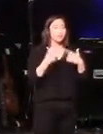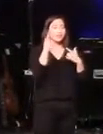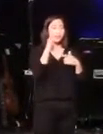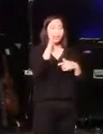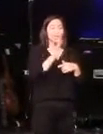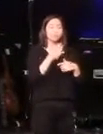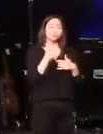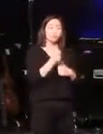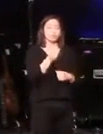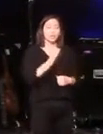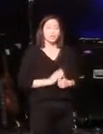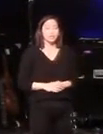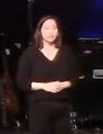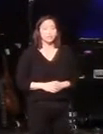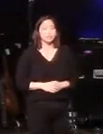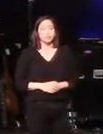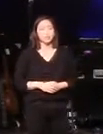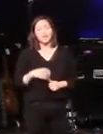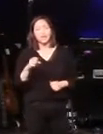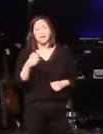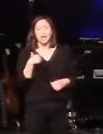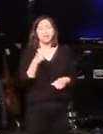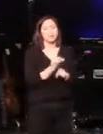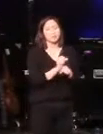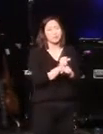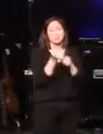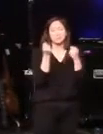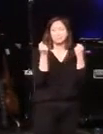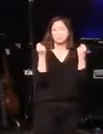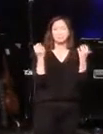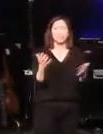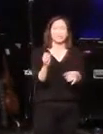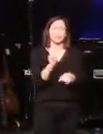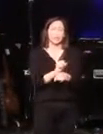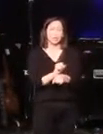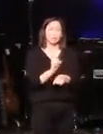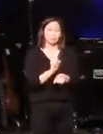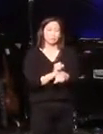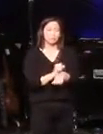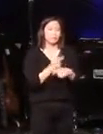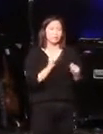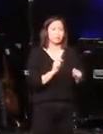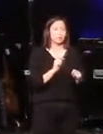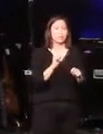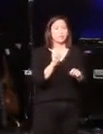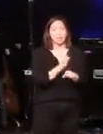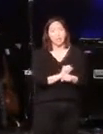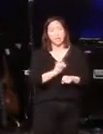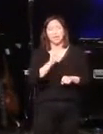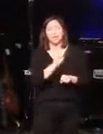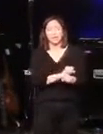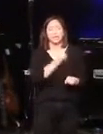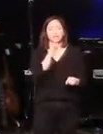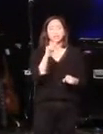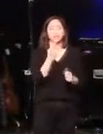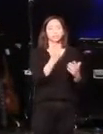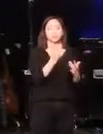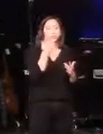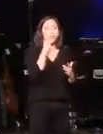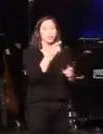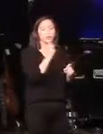Doesn't mean, by the way, I had to work jobs, I worked side jobs, I worked side hustles, I did everything else I had to do. It wasn't like I just waited for him to hand me money, but I'm just telling you